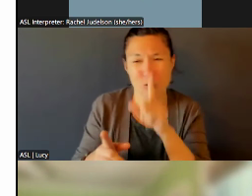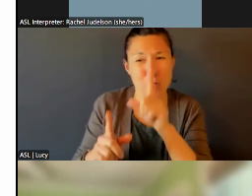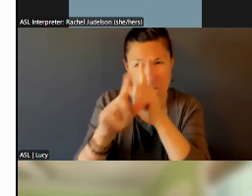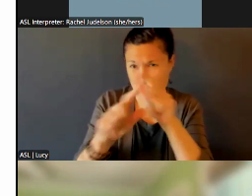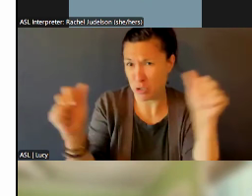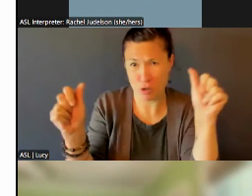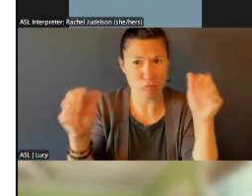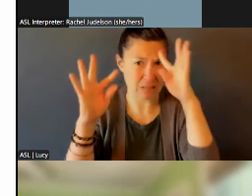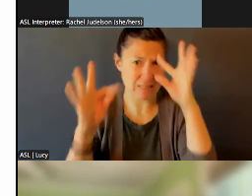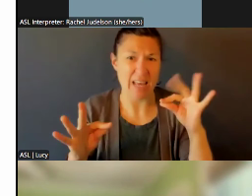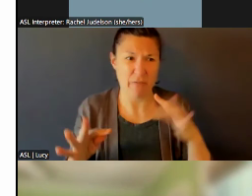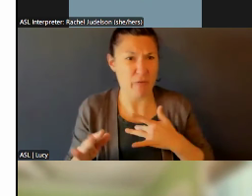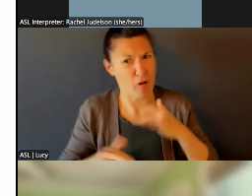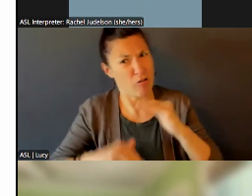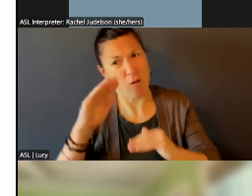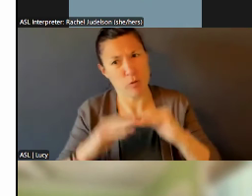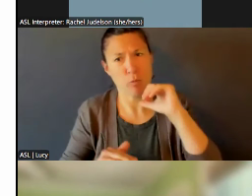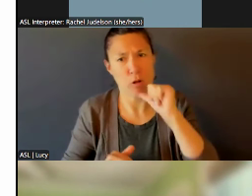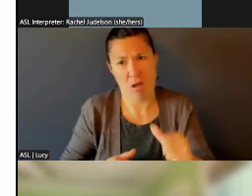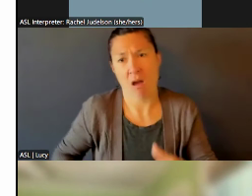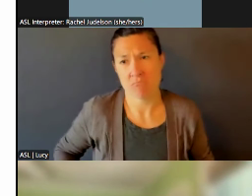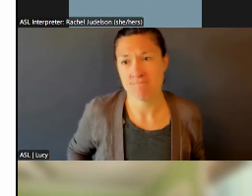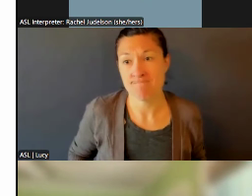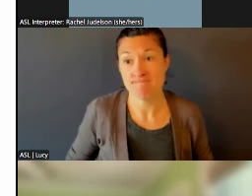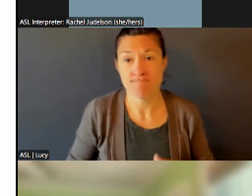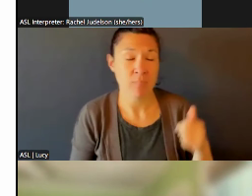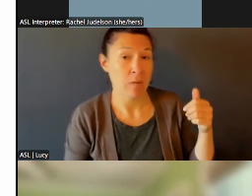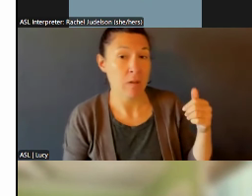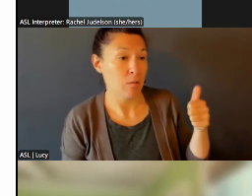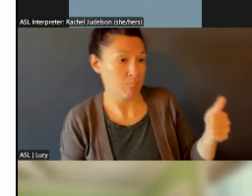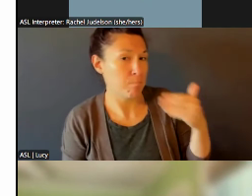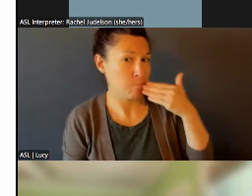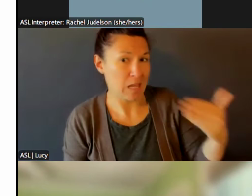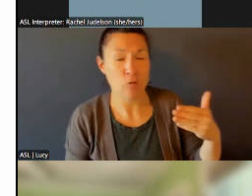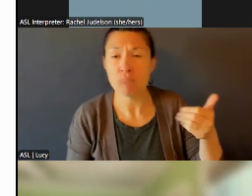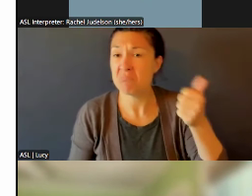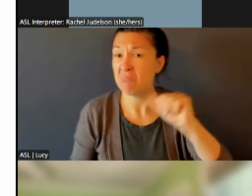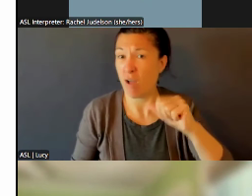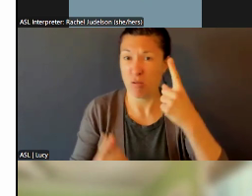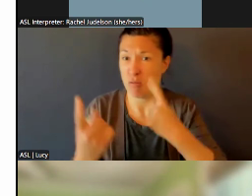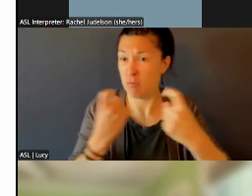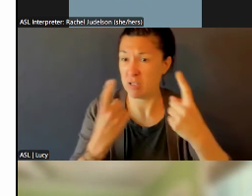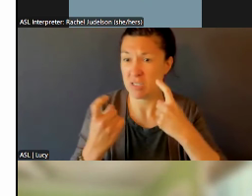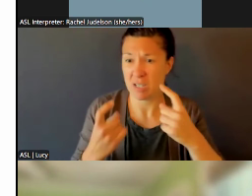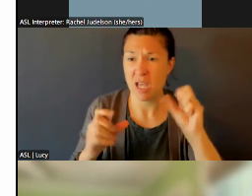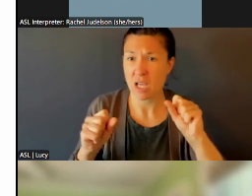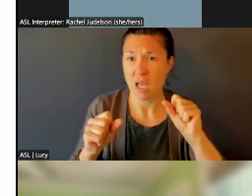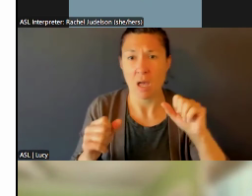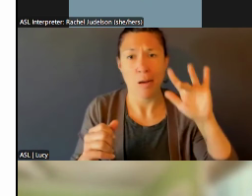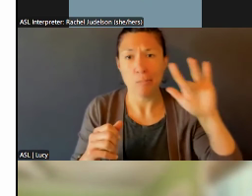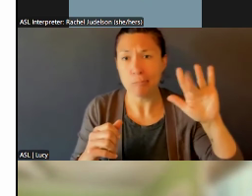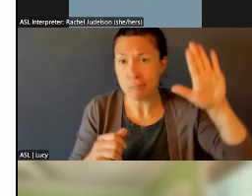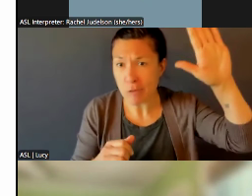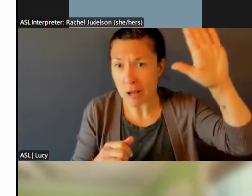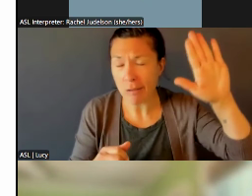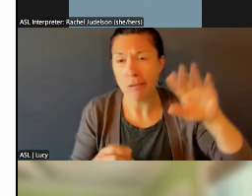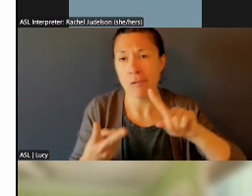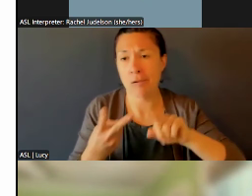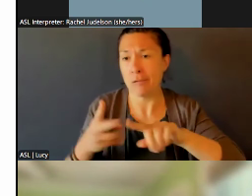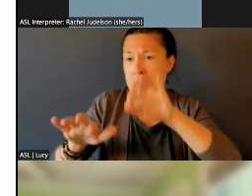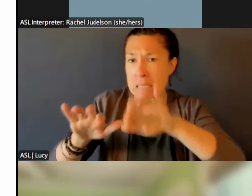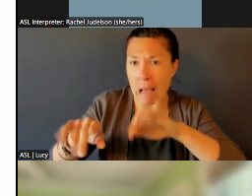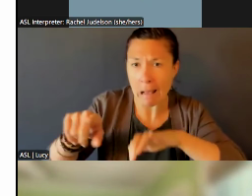you. Okay. Other questions? Go ahead and either raise your hand or type it into the